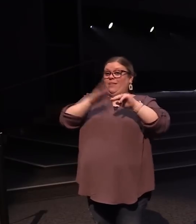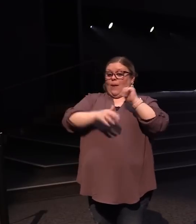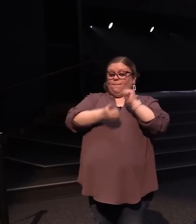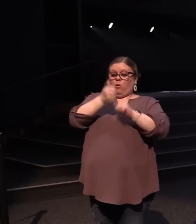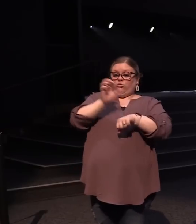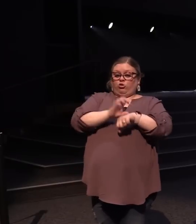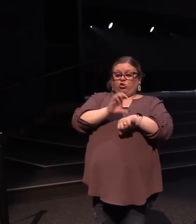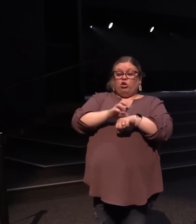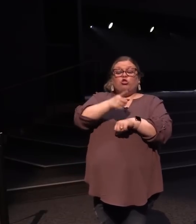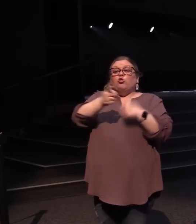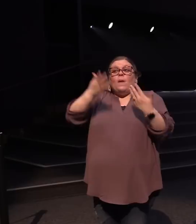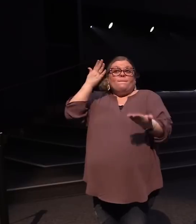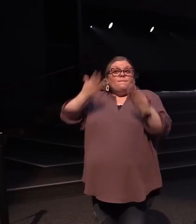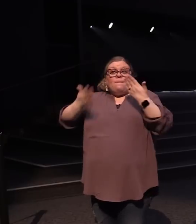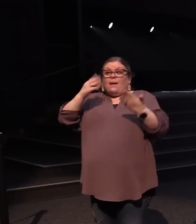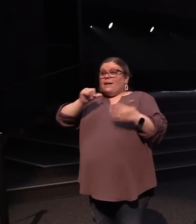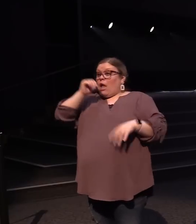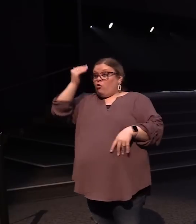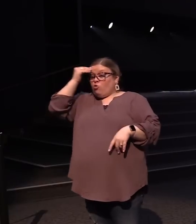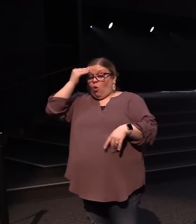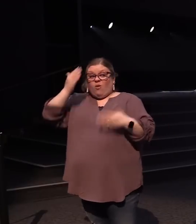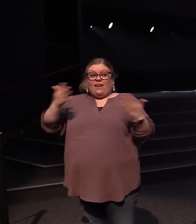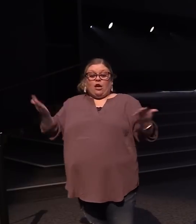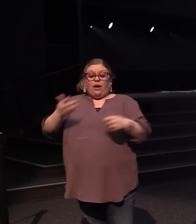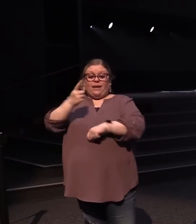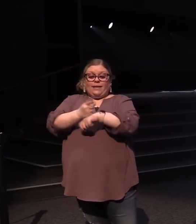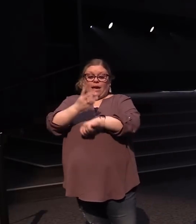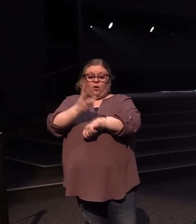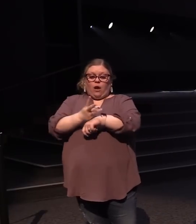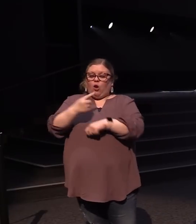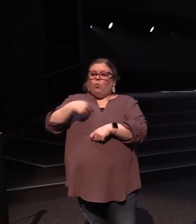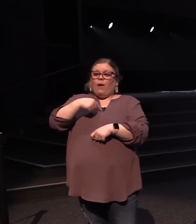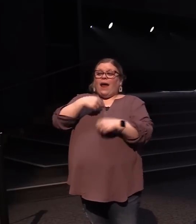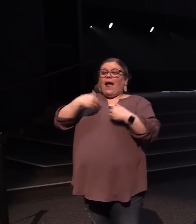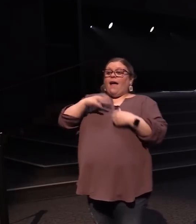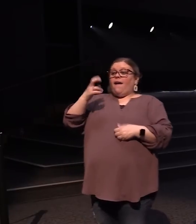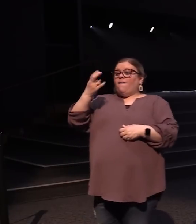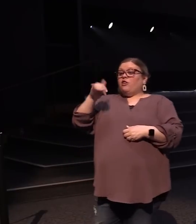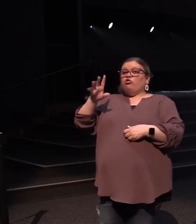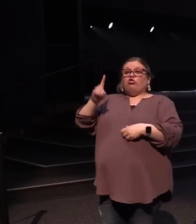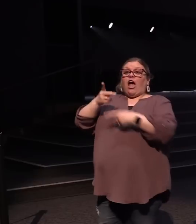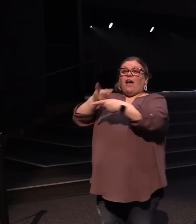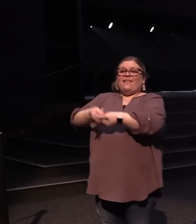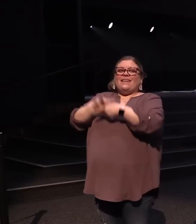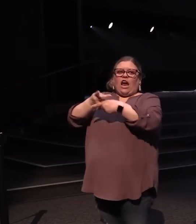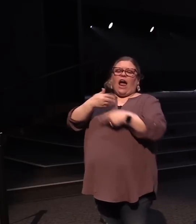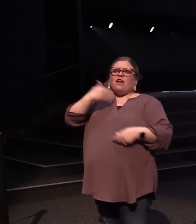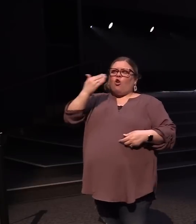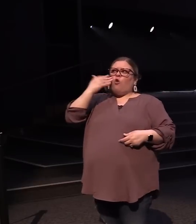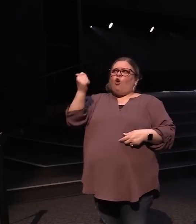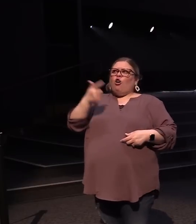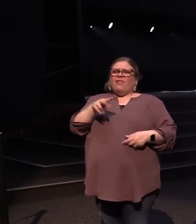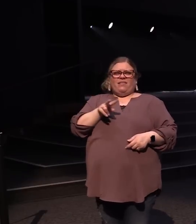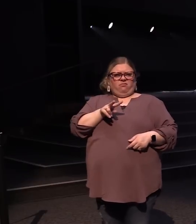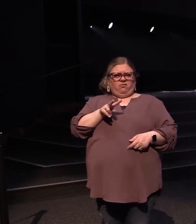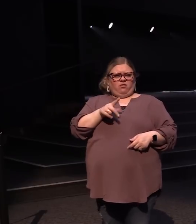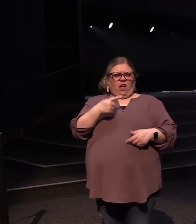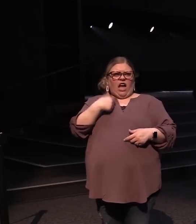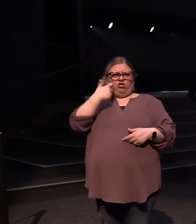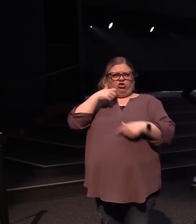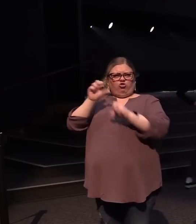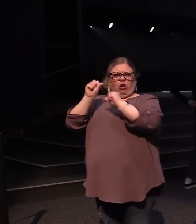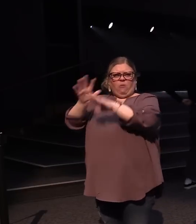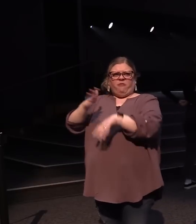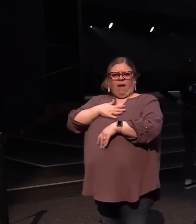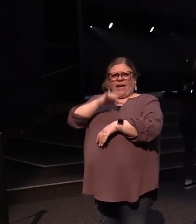you may or may not know, but at Gateway, we do not do childcare. I know all of you that dropped off your kids are now very concerned that I